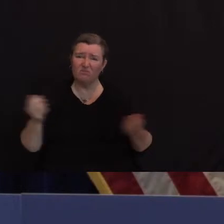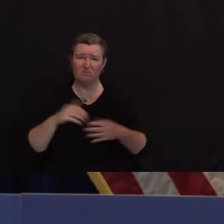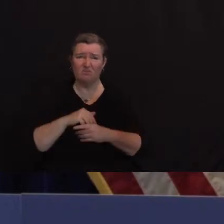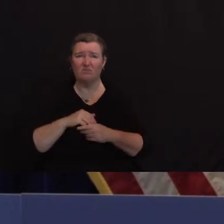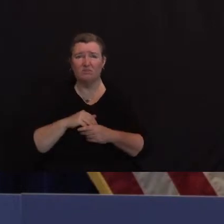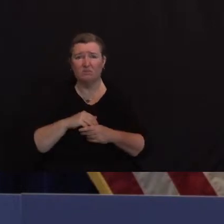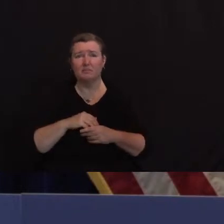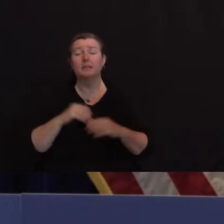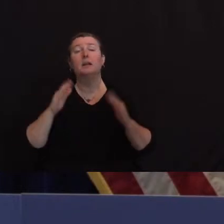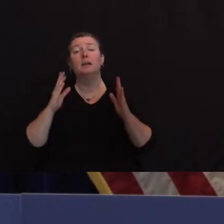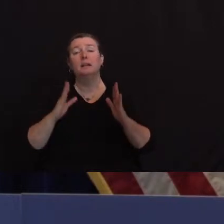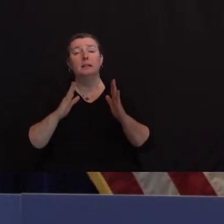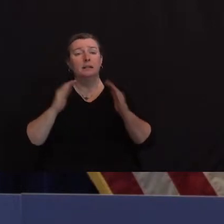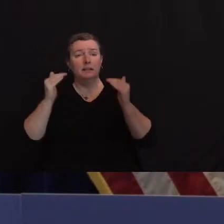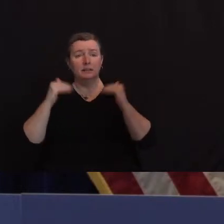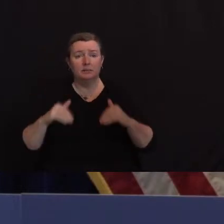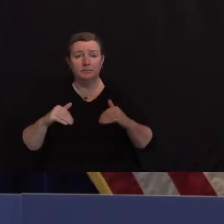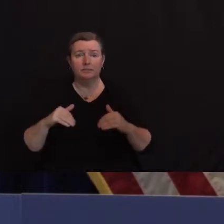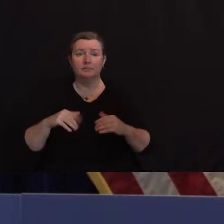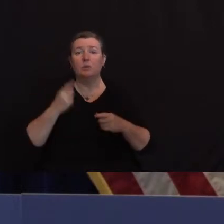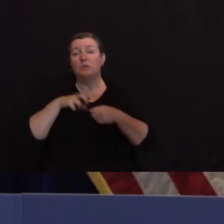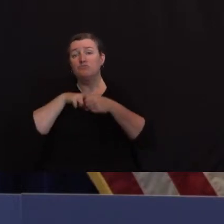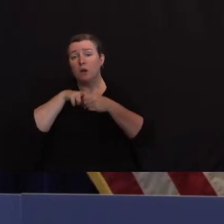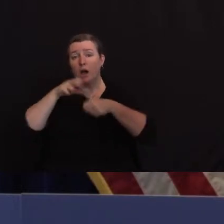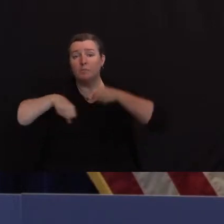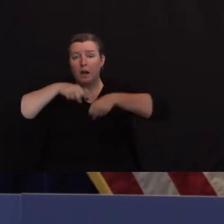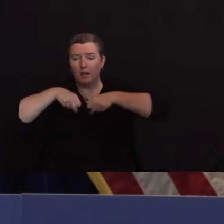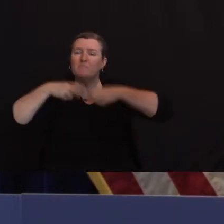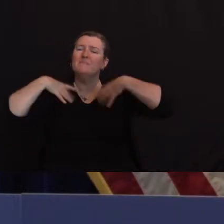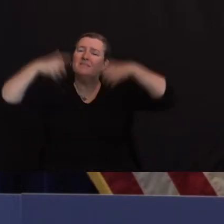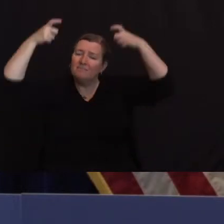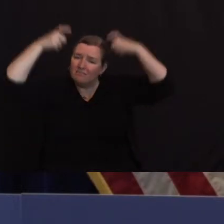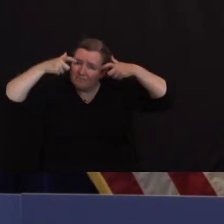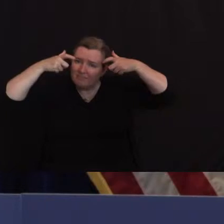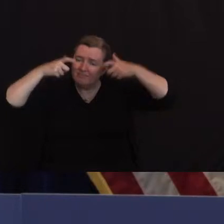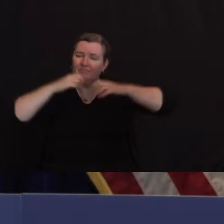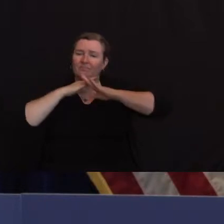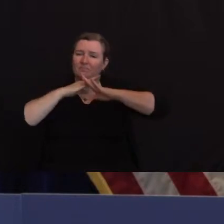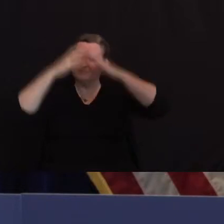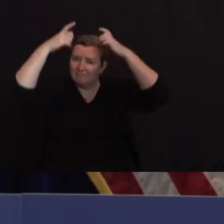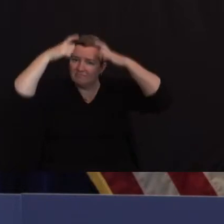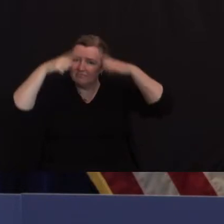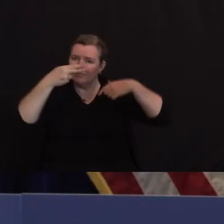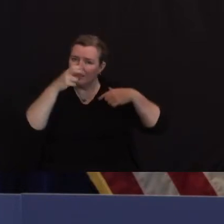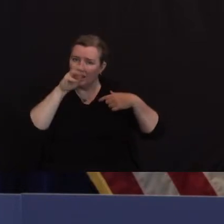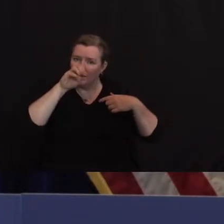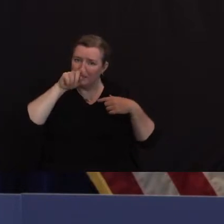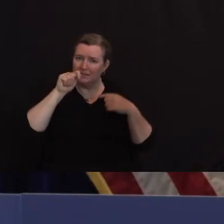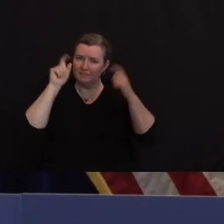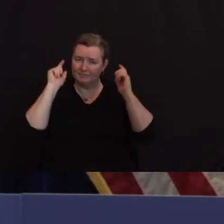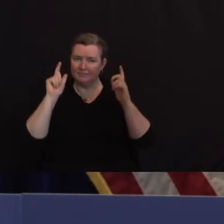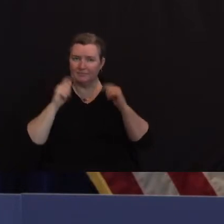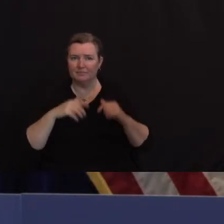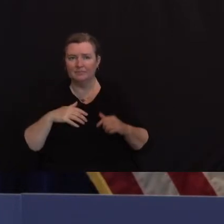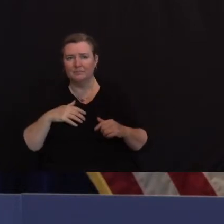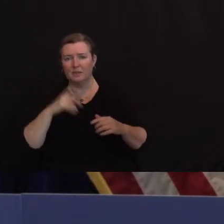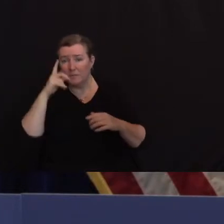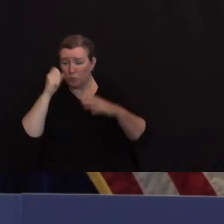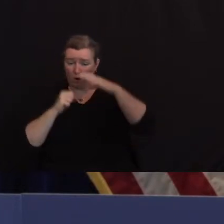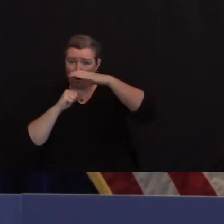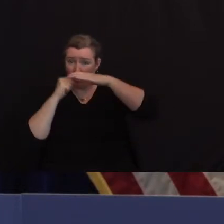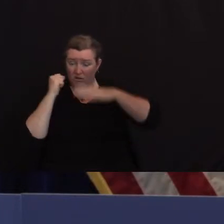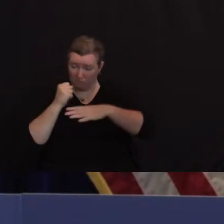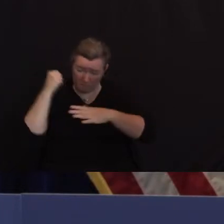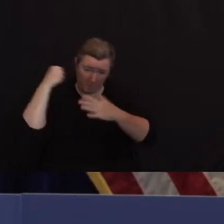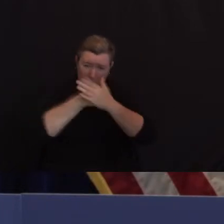protect their heads. Children and adolescents can get concussions in a number of school settings, ranging from school sports activities to the